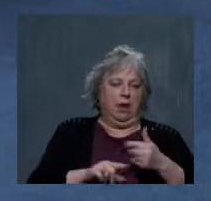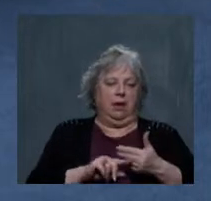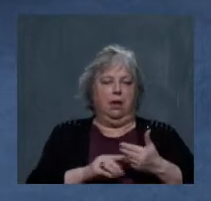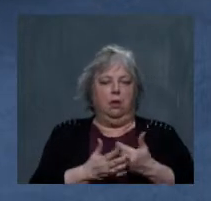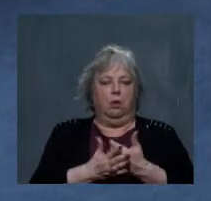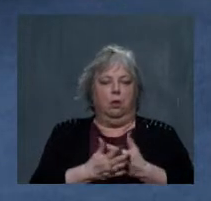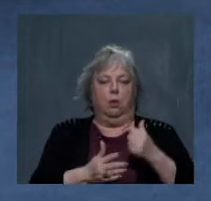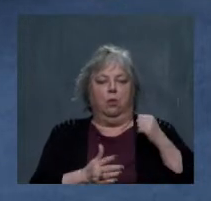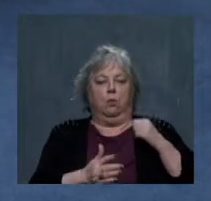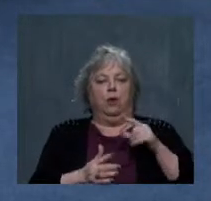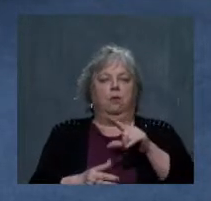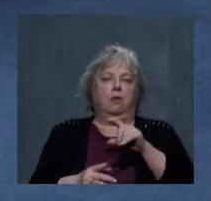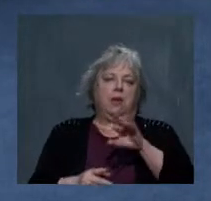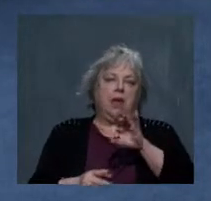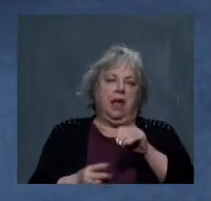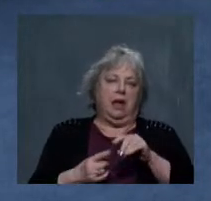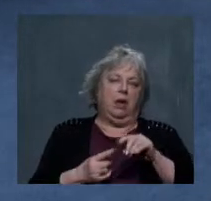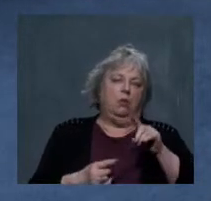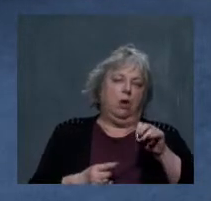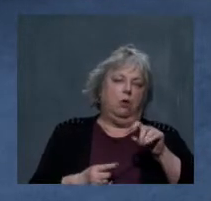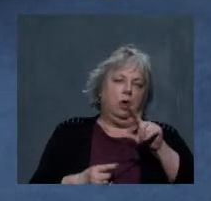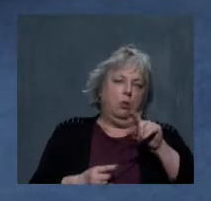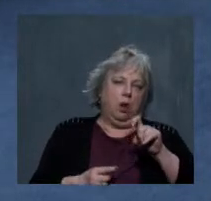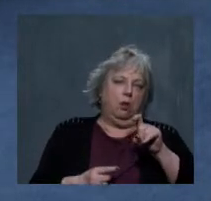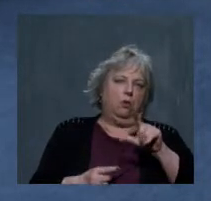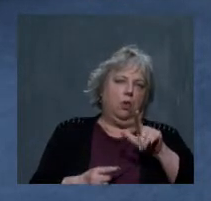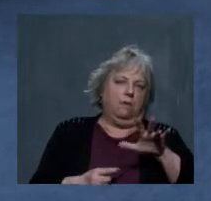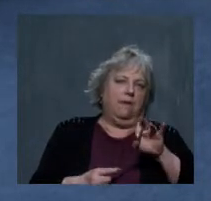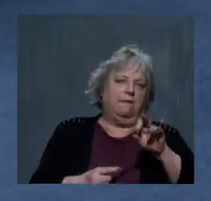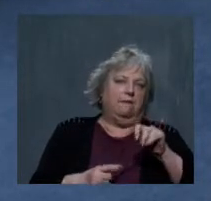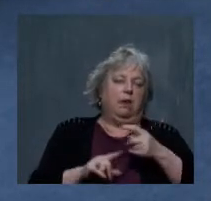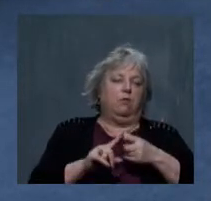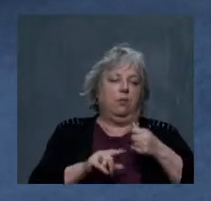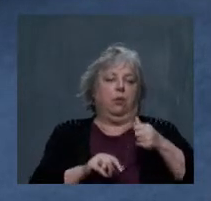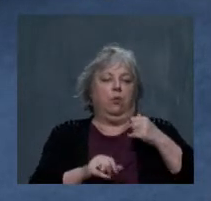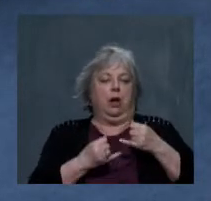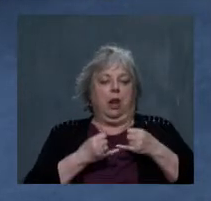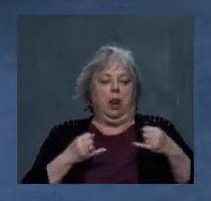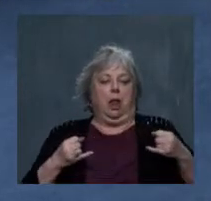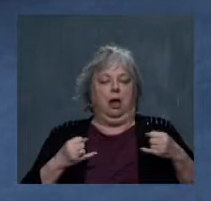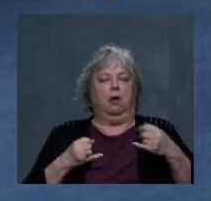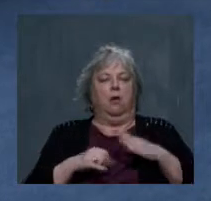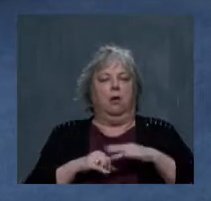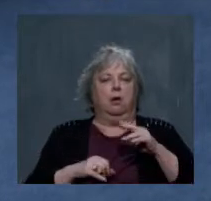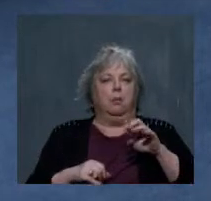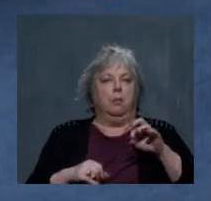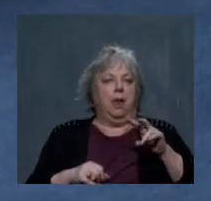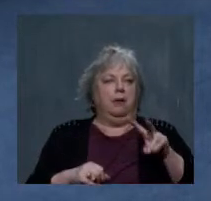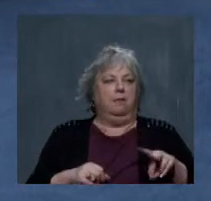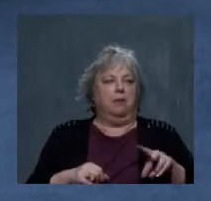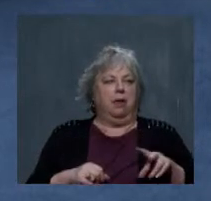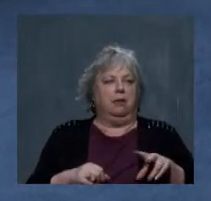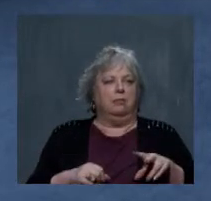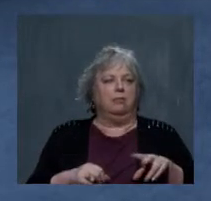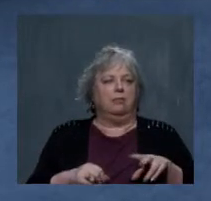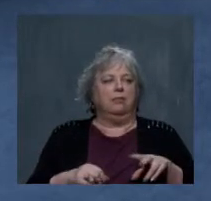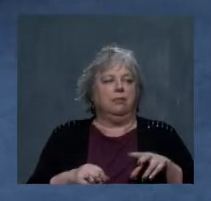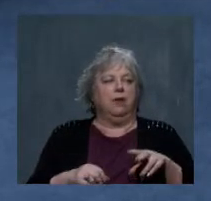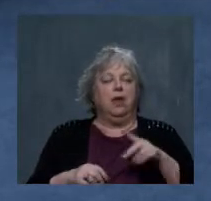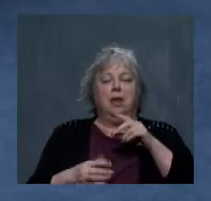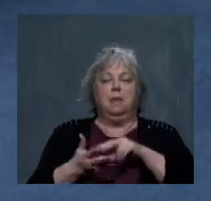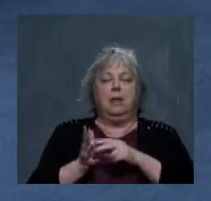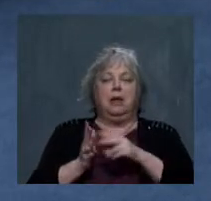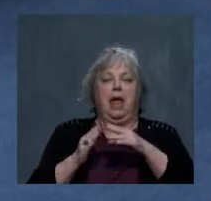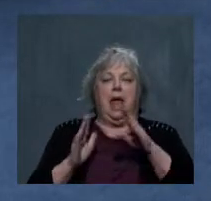vary anywhere from 90 to 125 feet away from the rear lot lines on Madison Valley. And what that means is that houses in